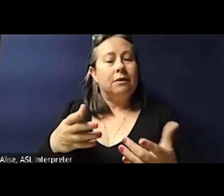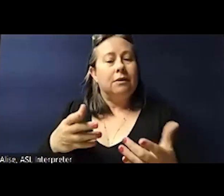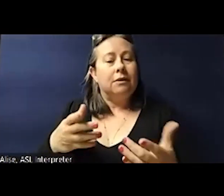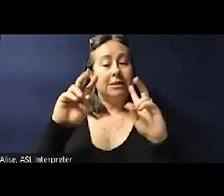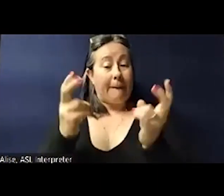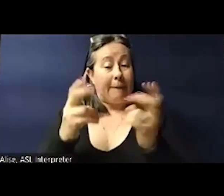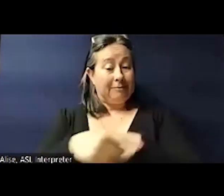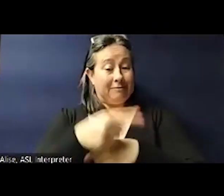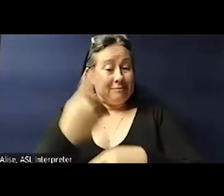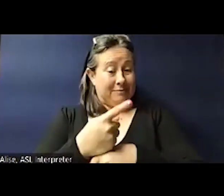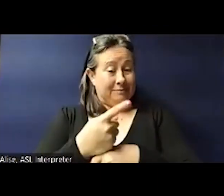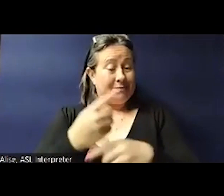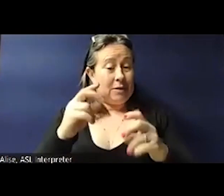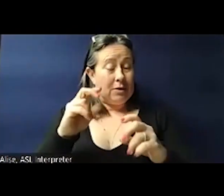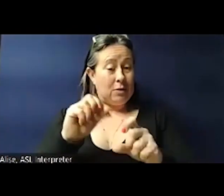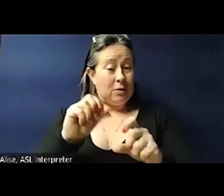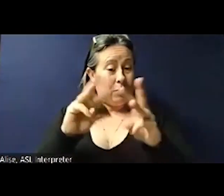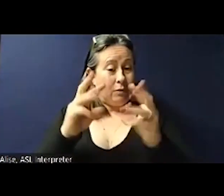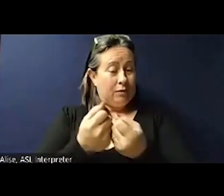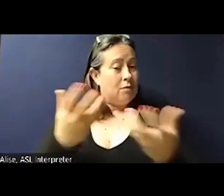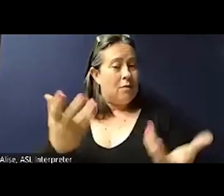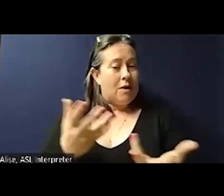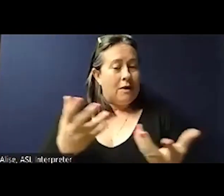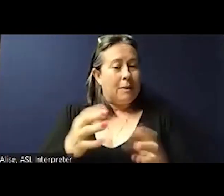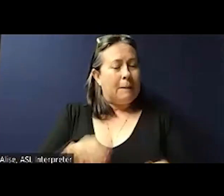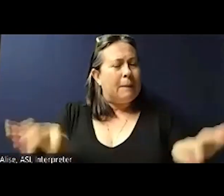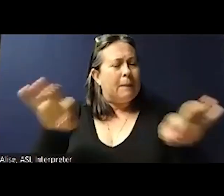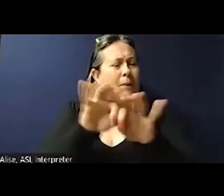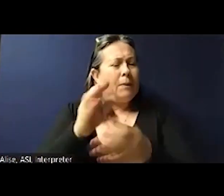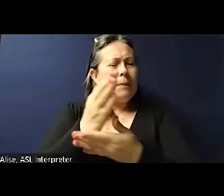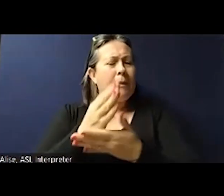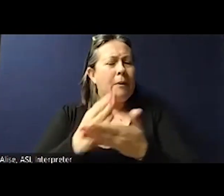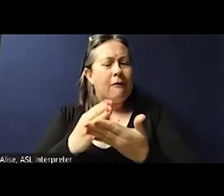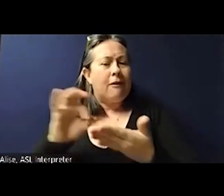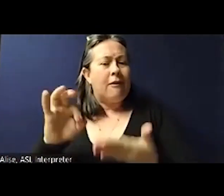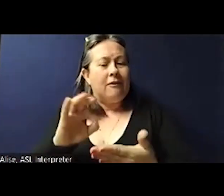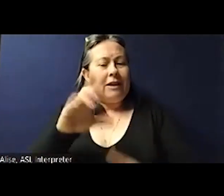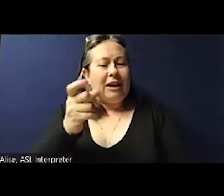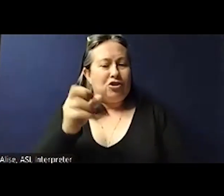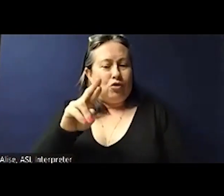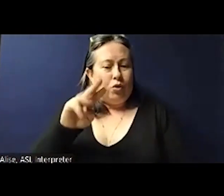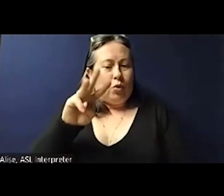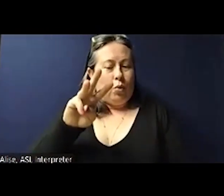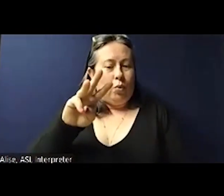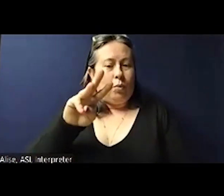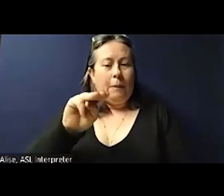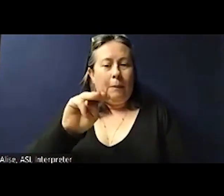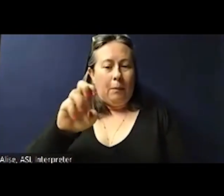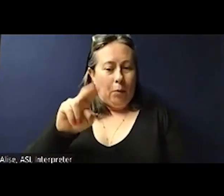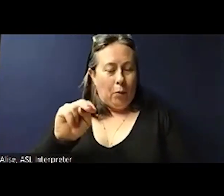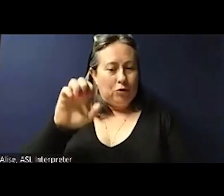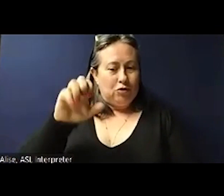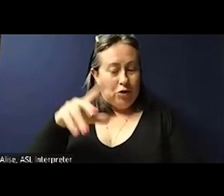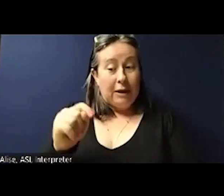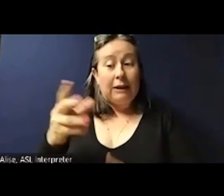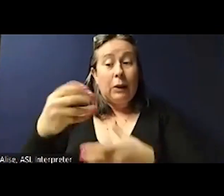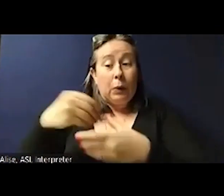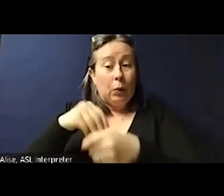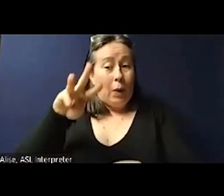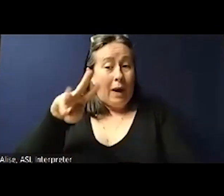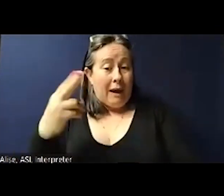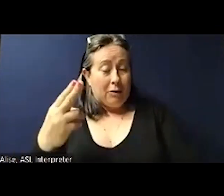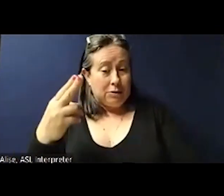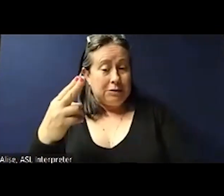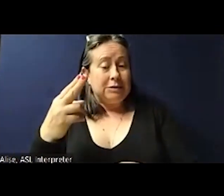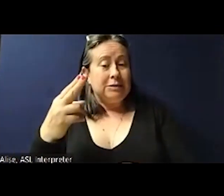The work that is the topic of this event is an important aspect of the Cancer Moonshot and builds on the president's leadership, including at the White House Conference on